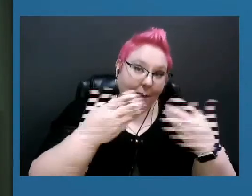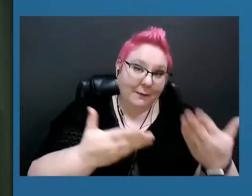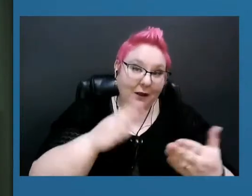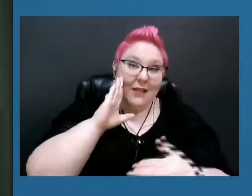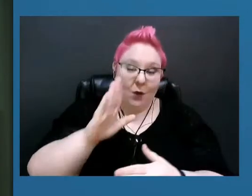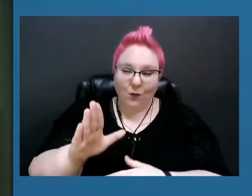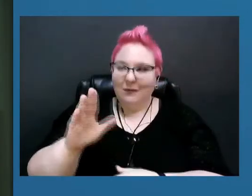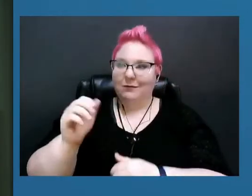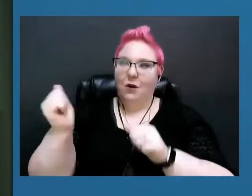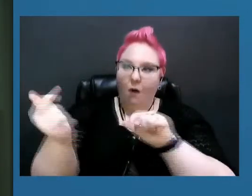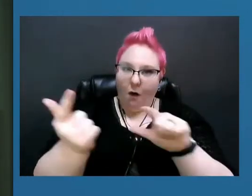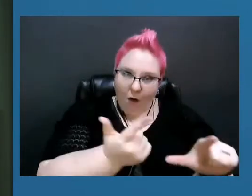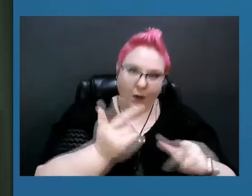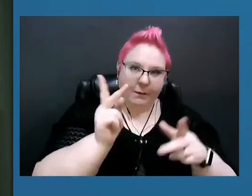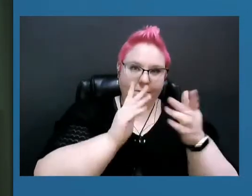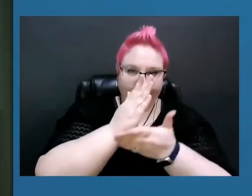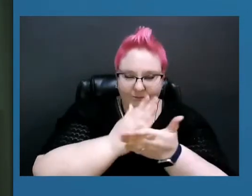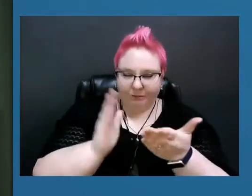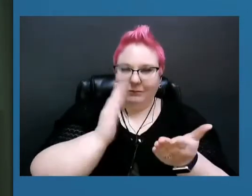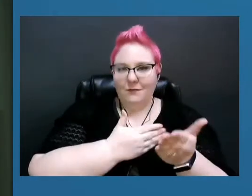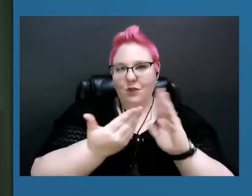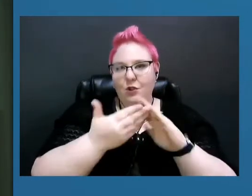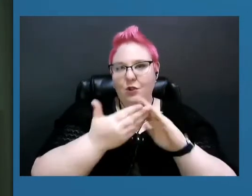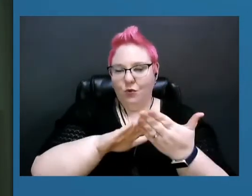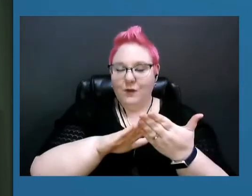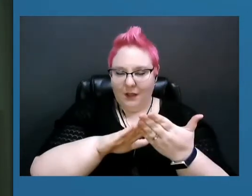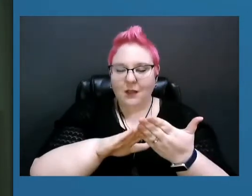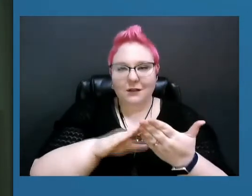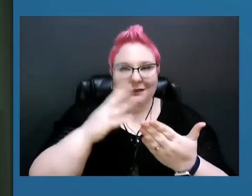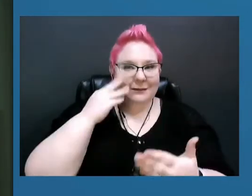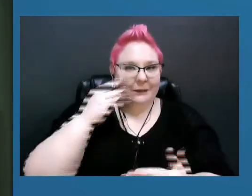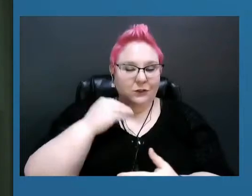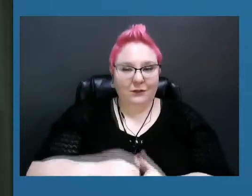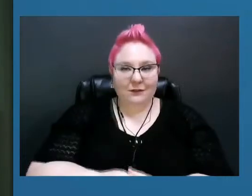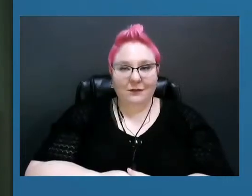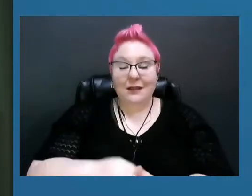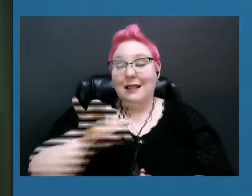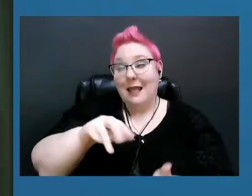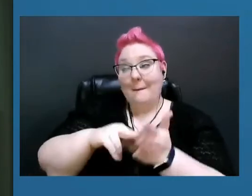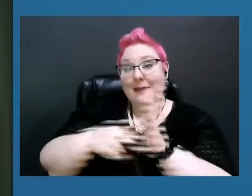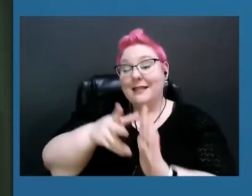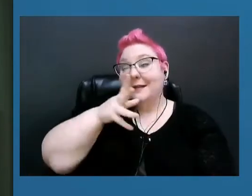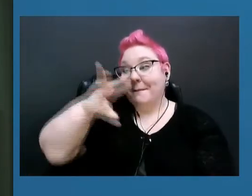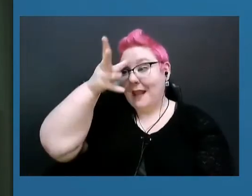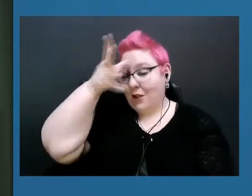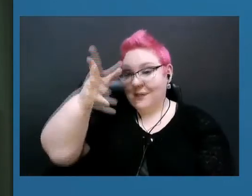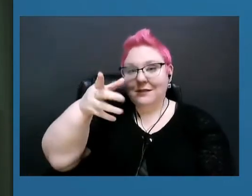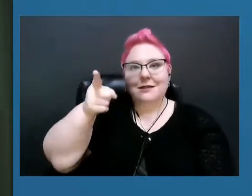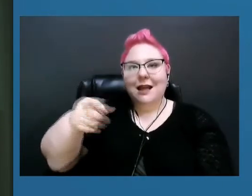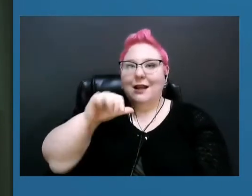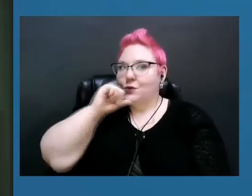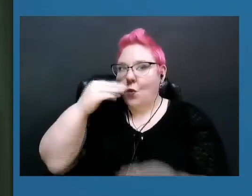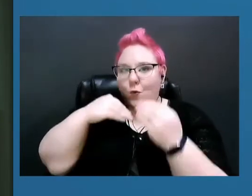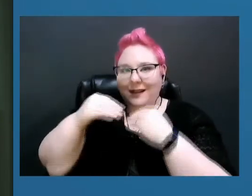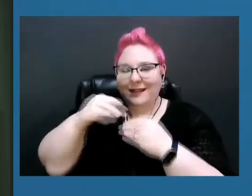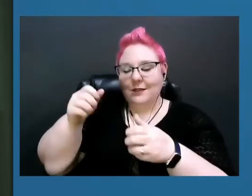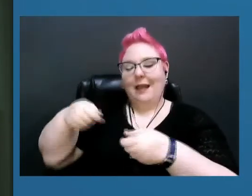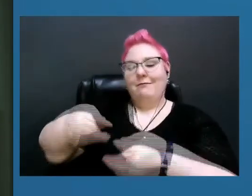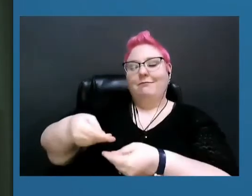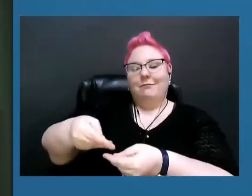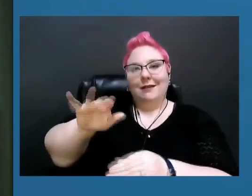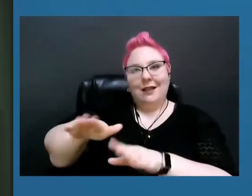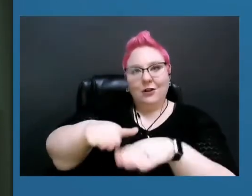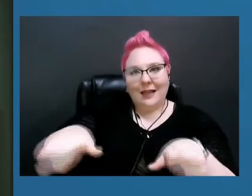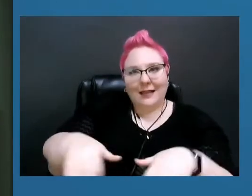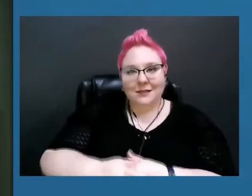community. It's parents who skip meals so their children can eat. It's seniors who choose to buy prescriptions instead of groceries.